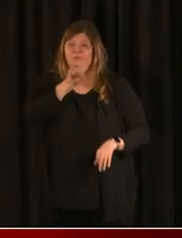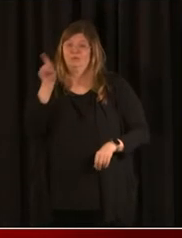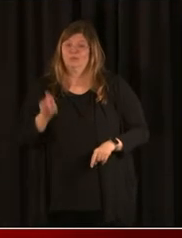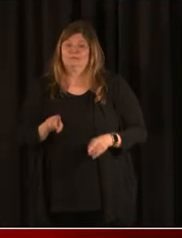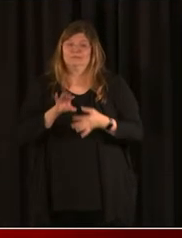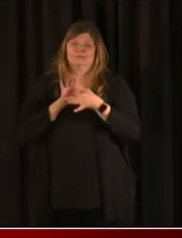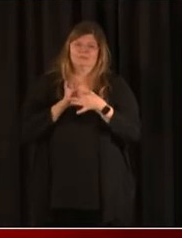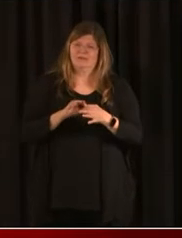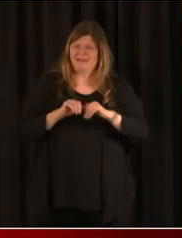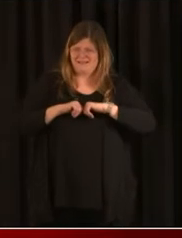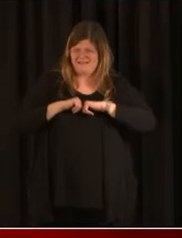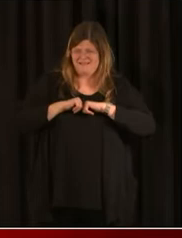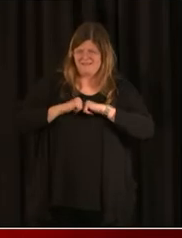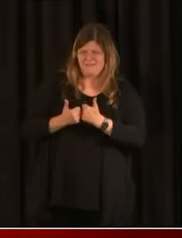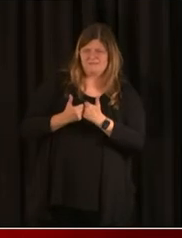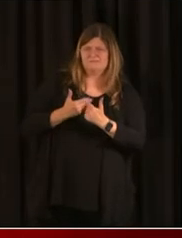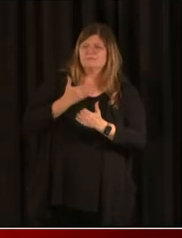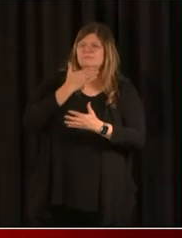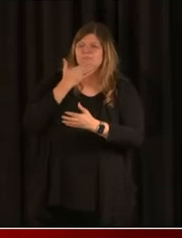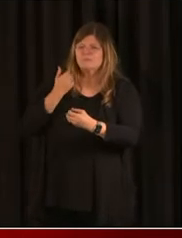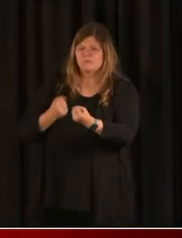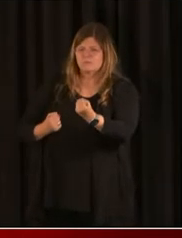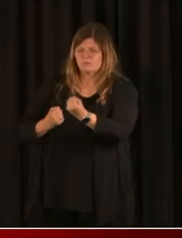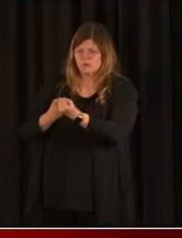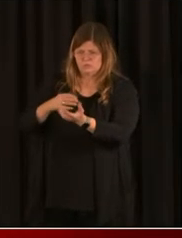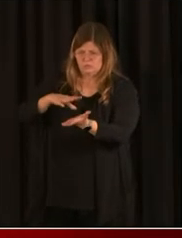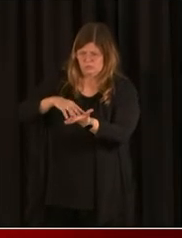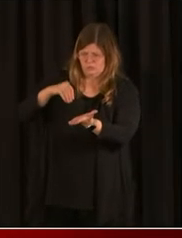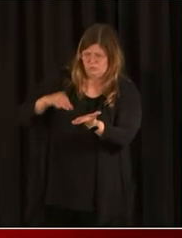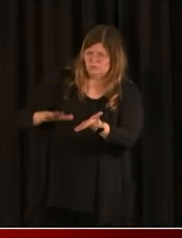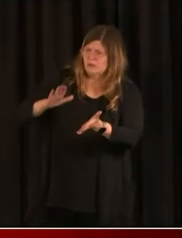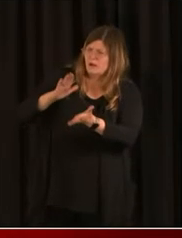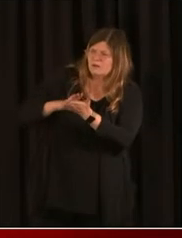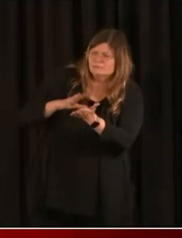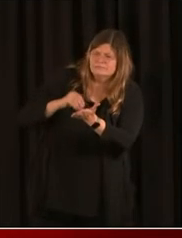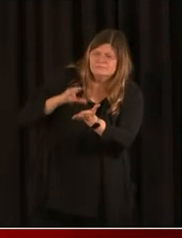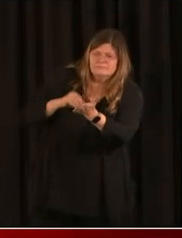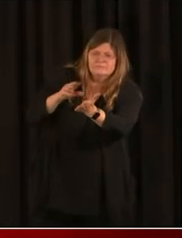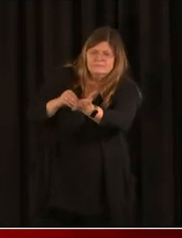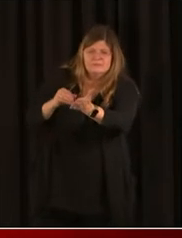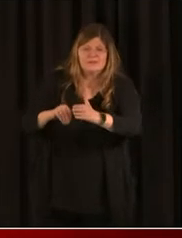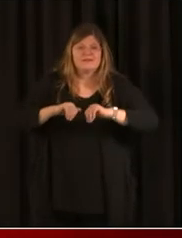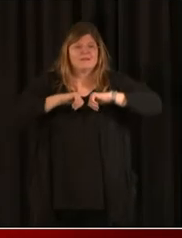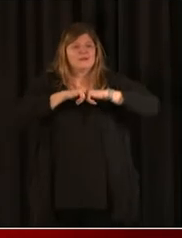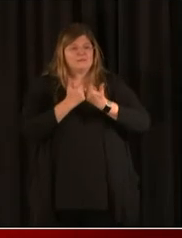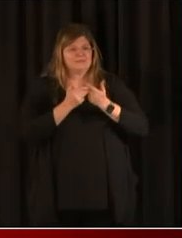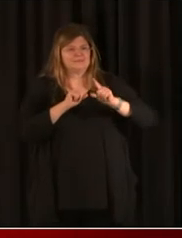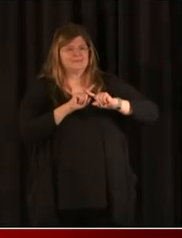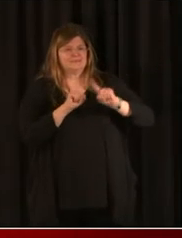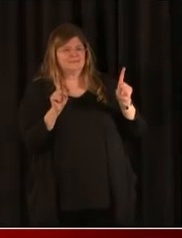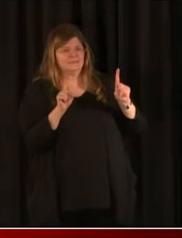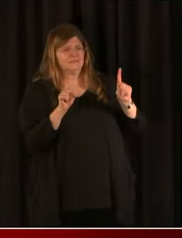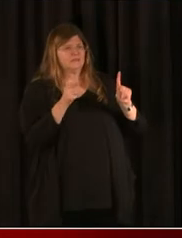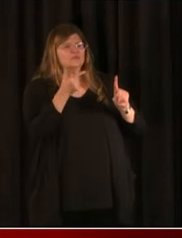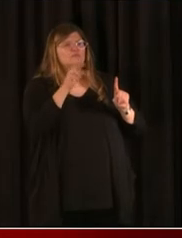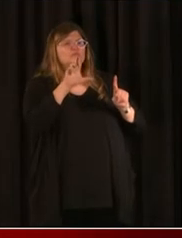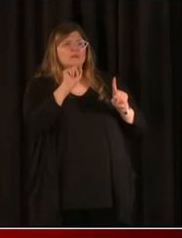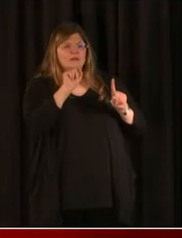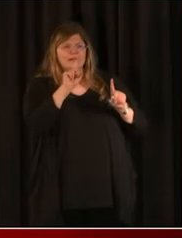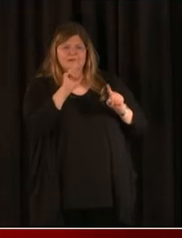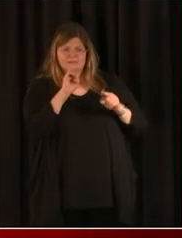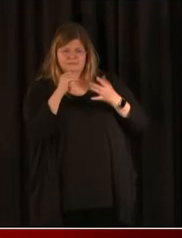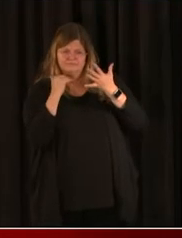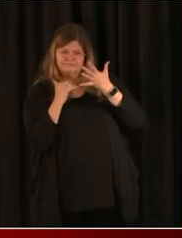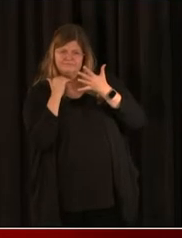students academically? How might that look different by grade level? And we're proud to report 100% of our